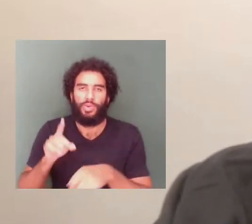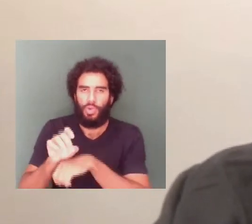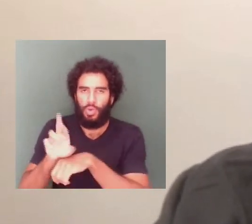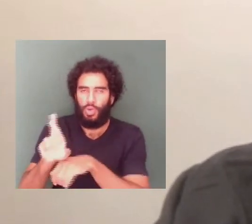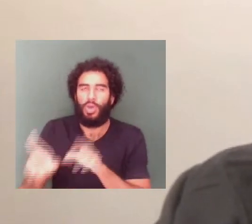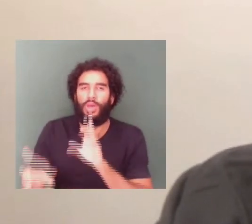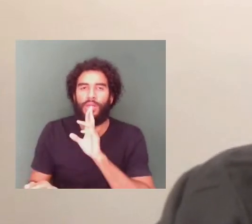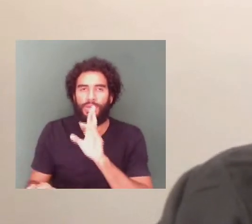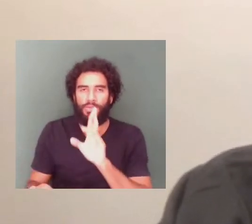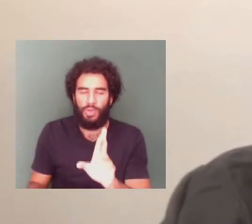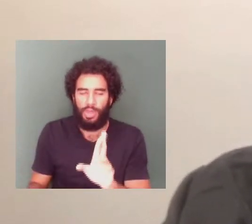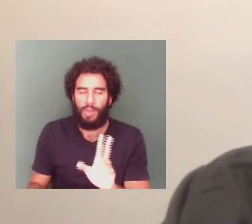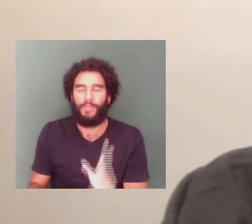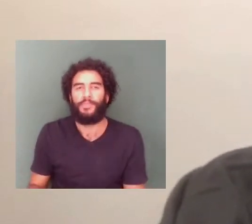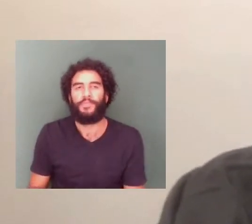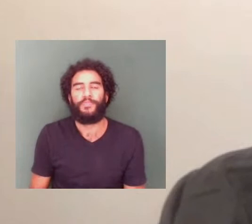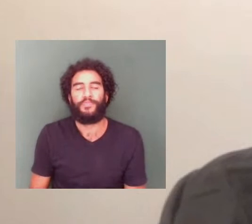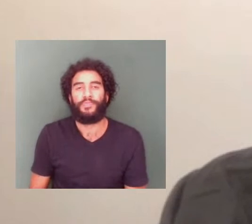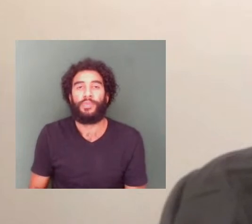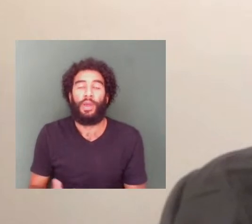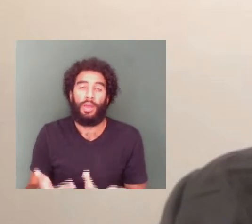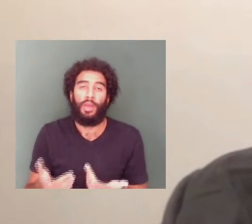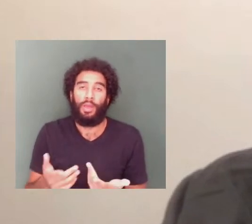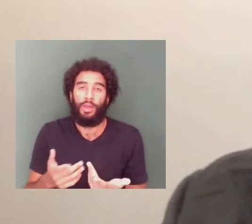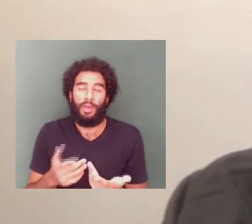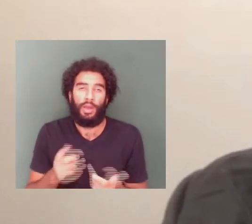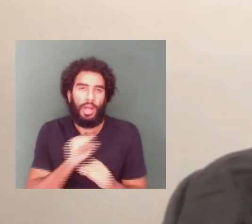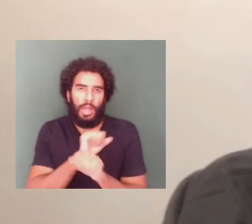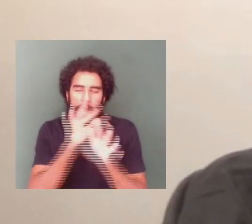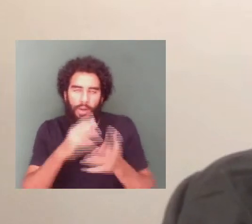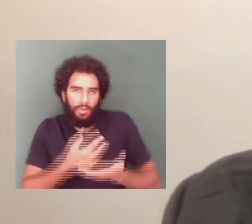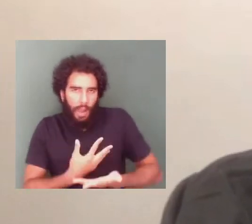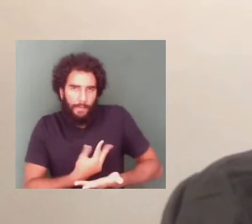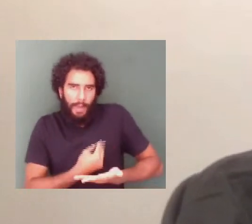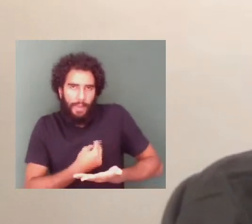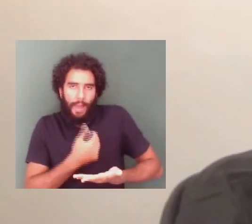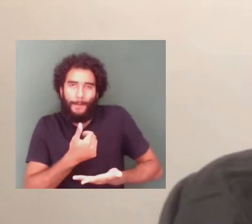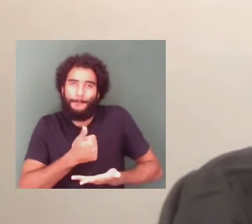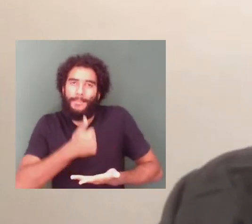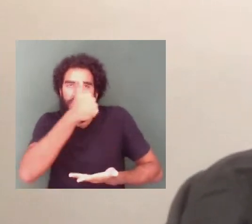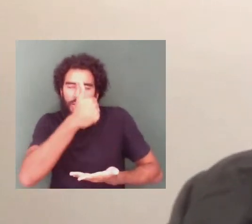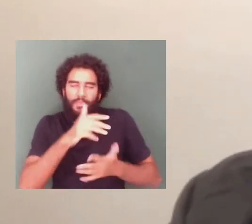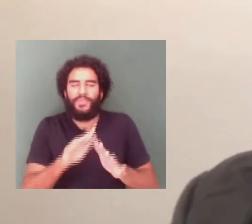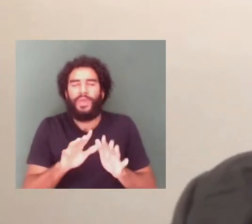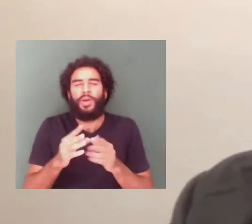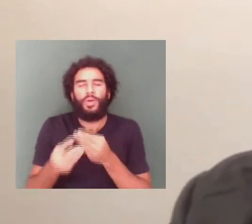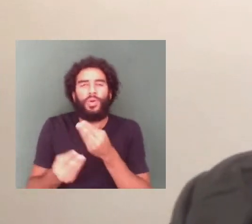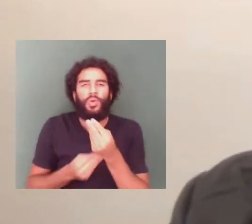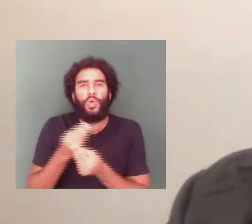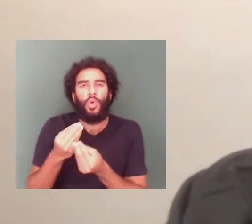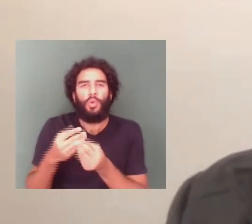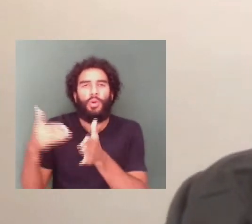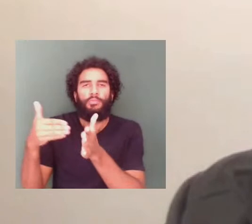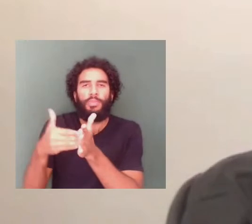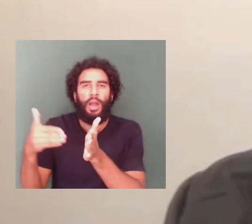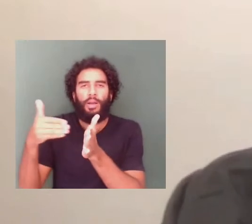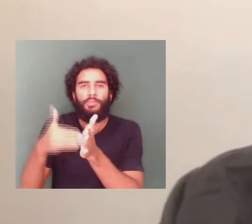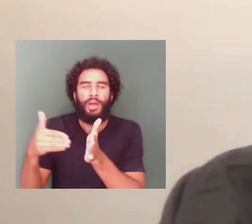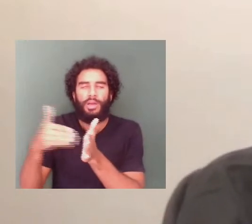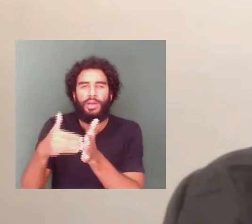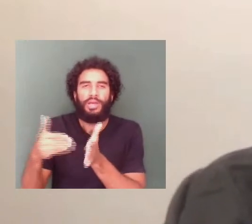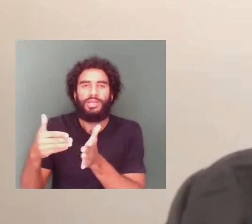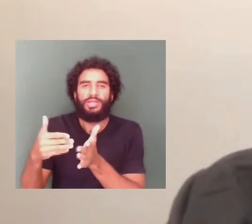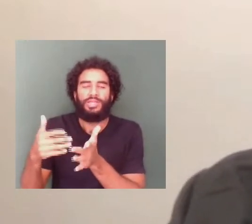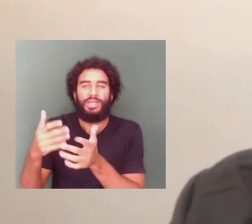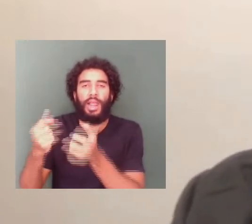get the translation. And clearly, breastfeeding is the best option, but how can we limit the use